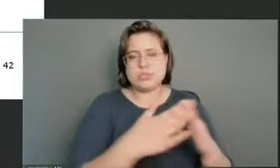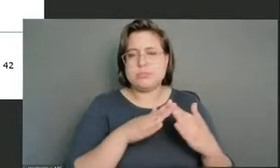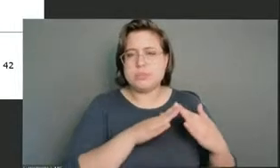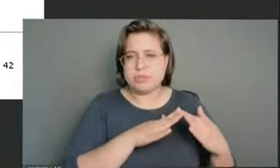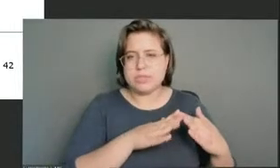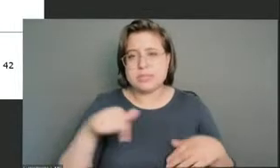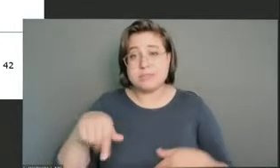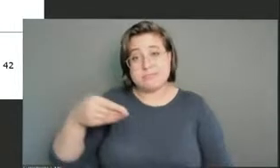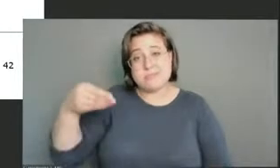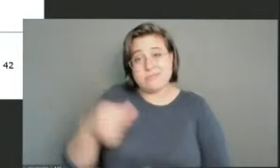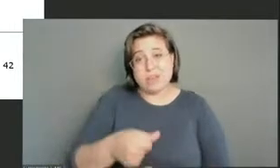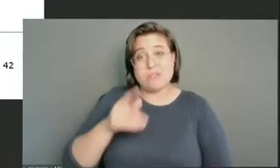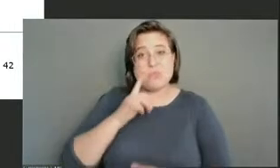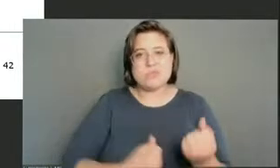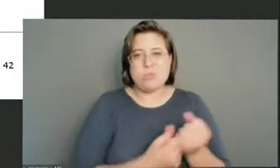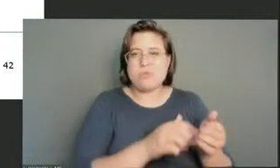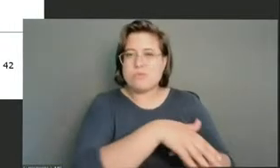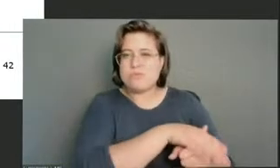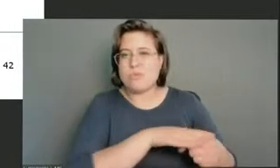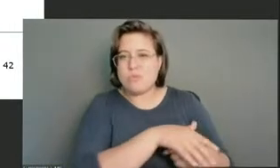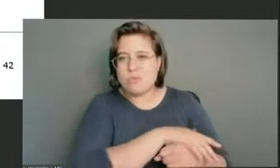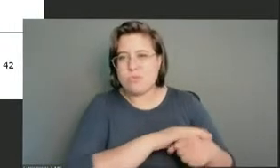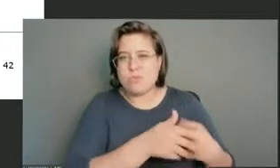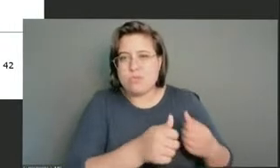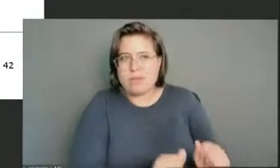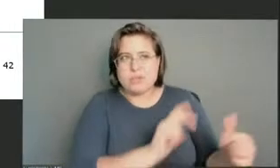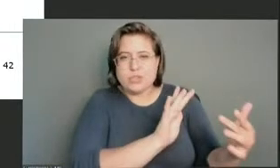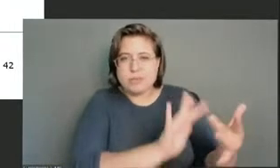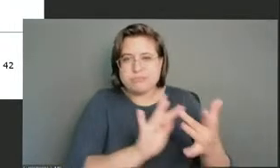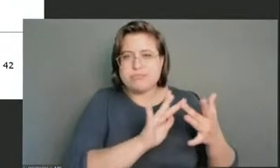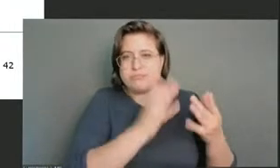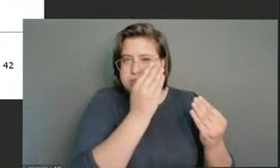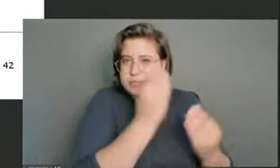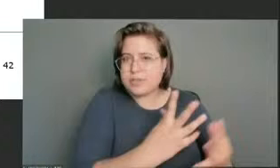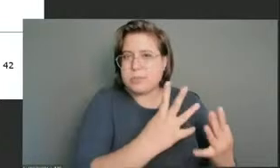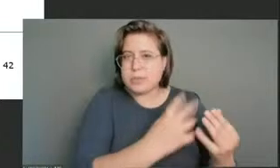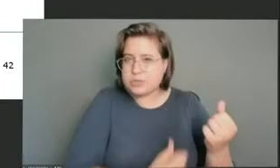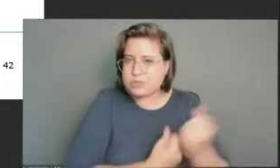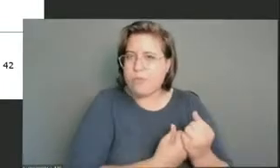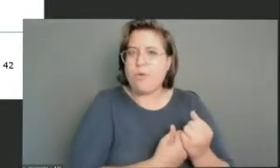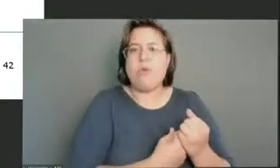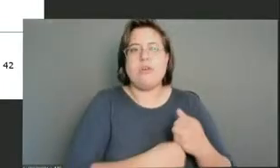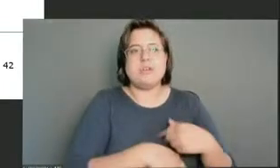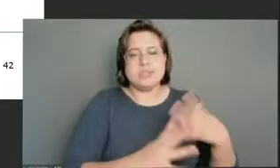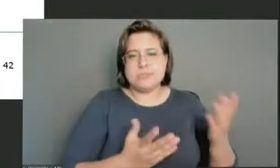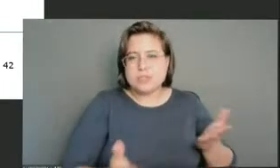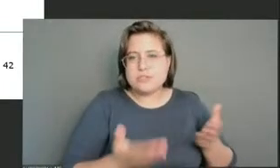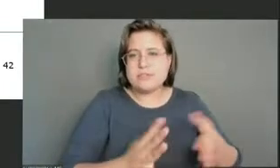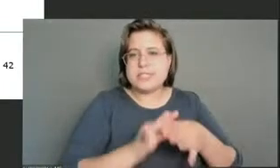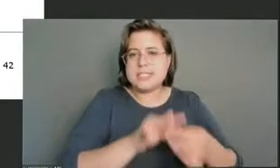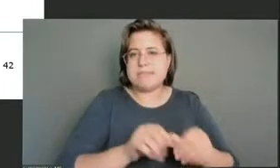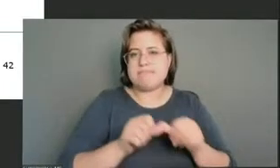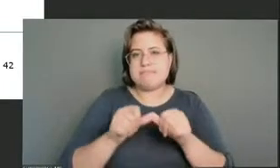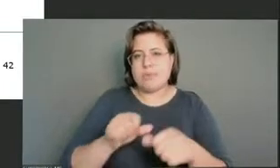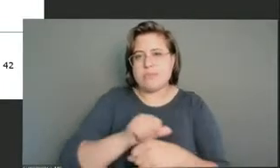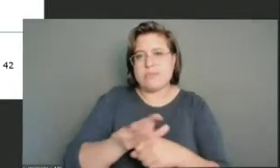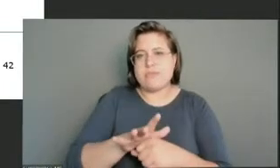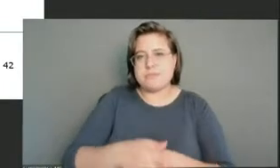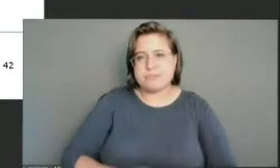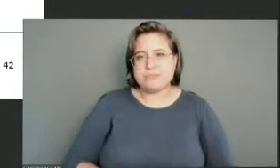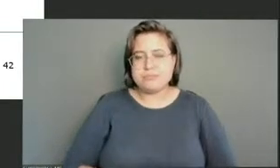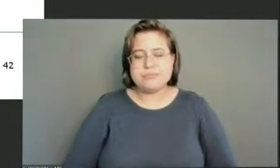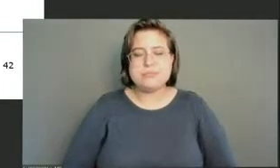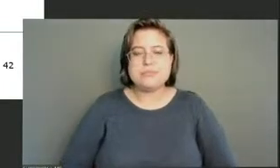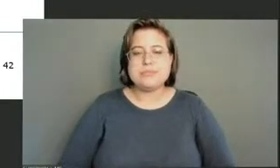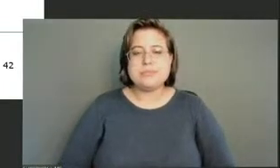support local efforts to reach these communities with information, supports, and services regarding long COVID. It would also enlist